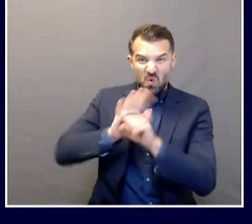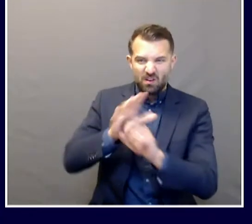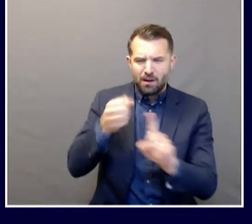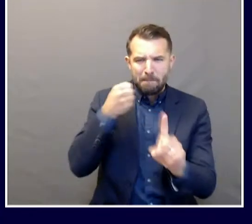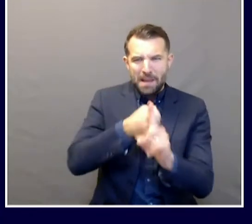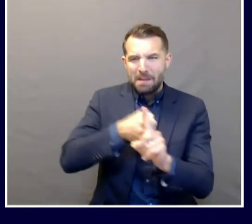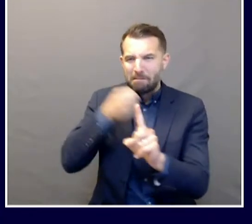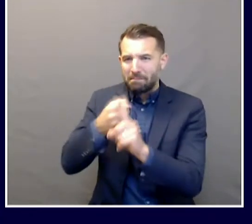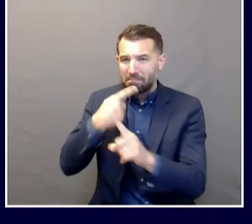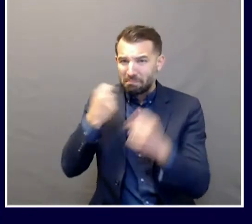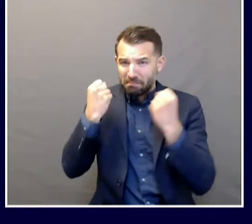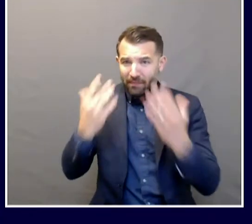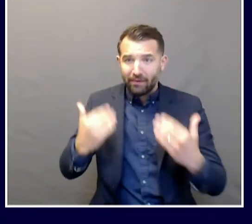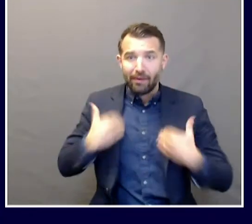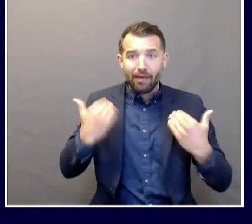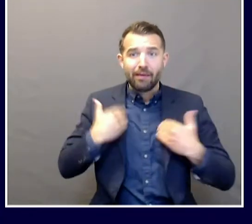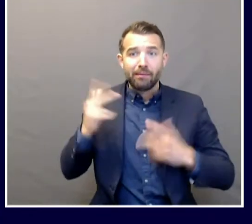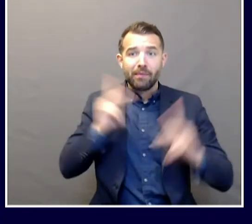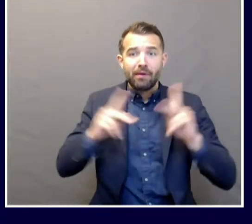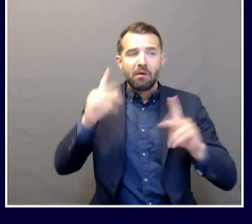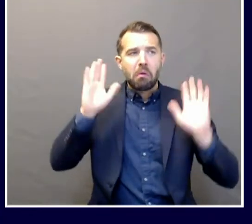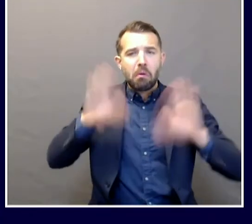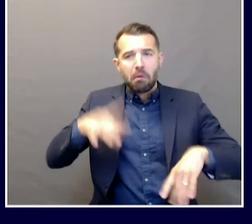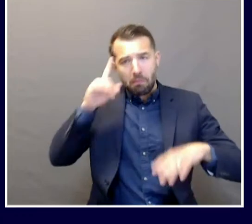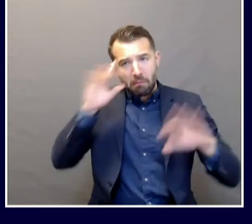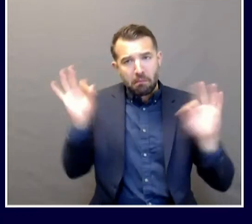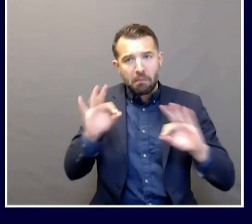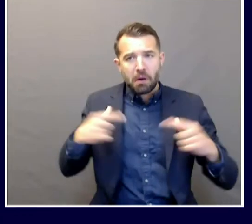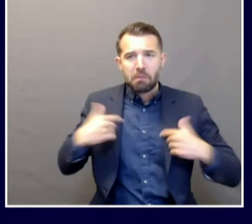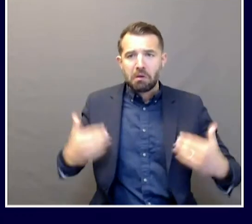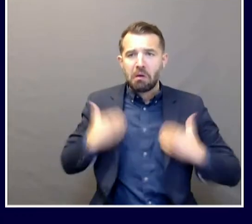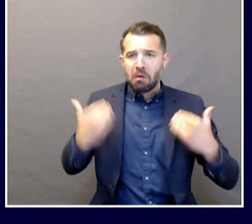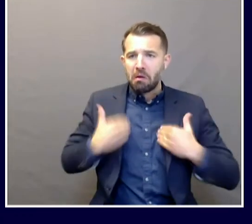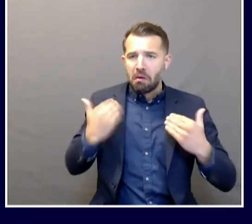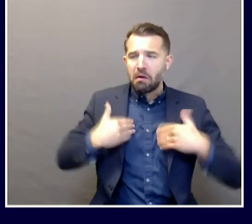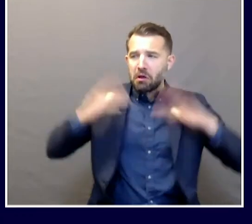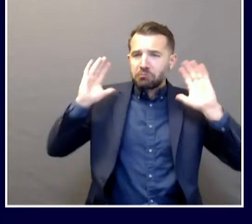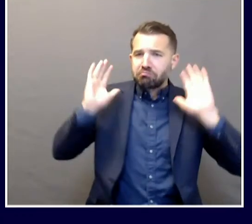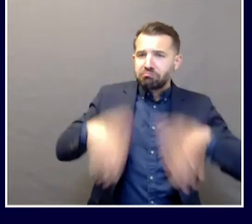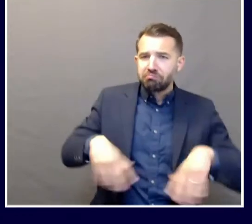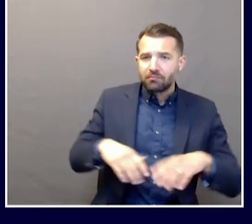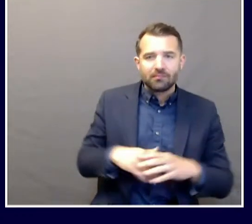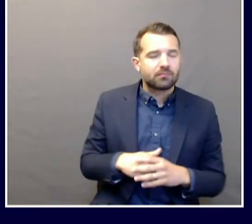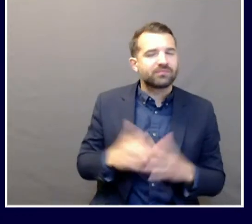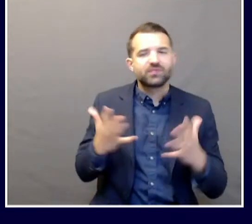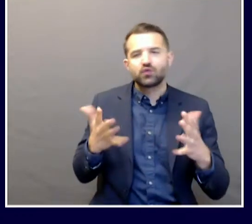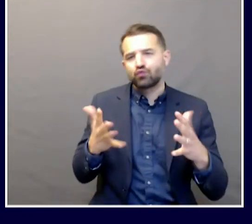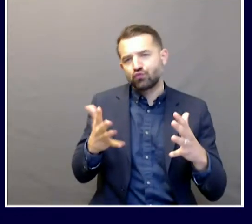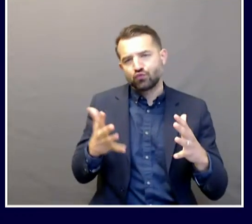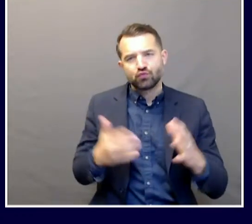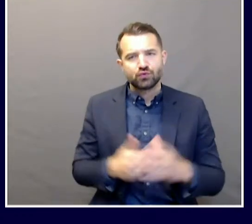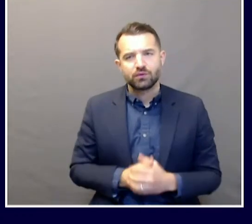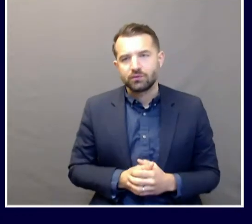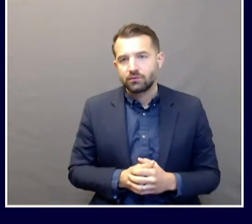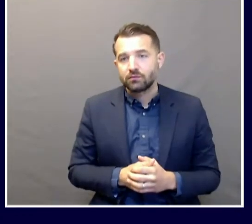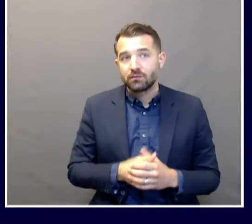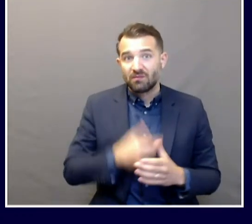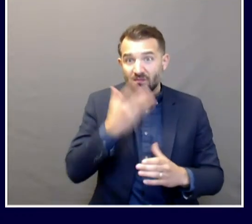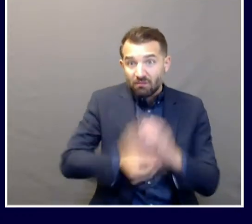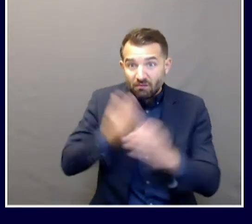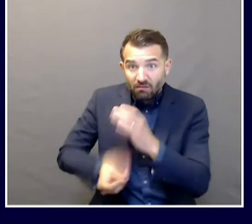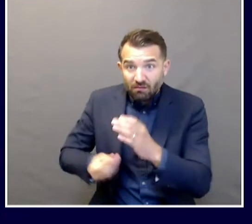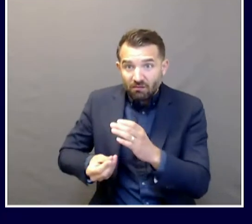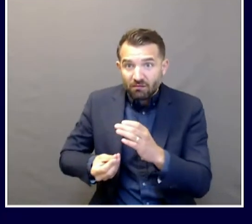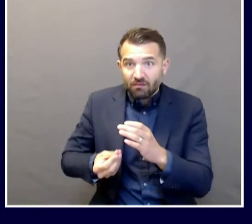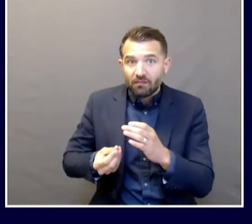healthy and not at risk, COVID-19 shouldn't be measured just by the deaths that it causes. If you get COVID,